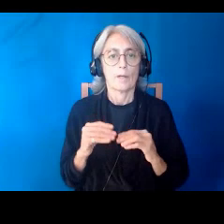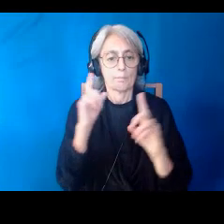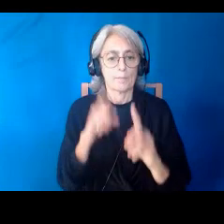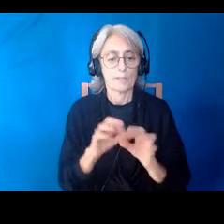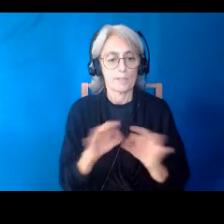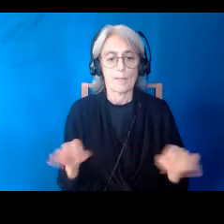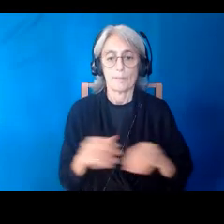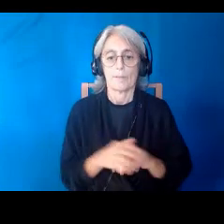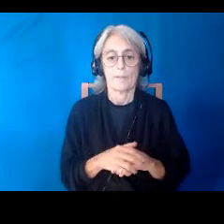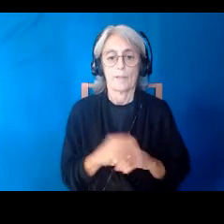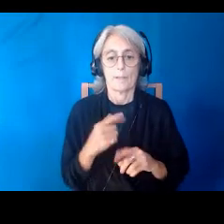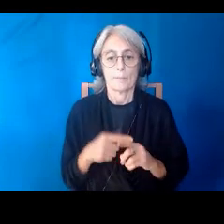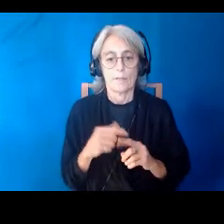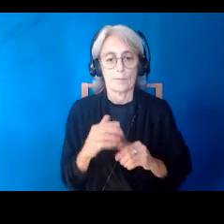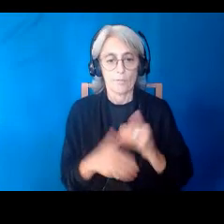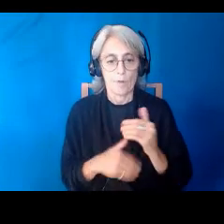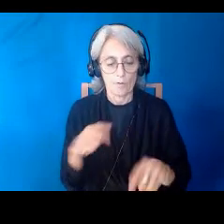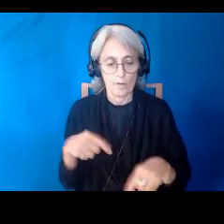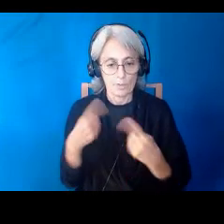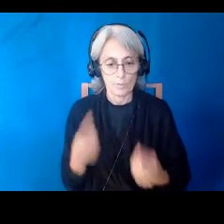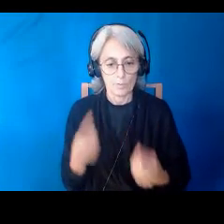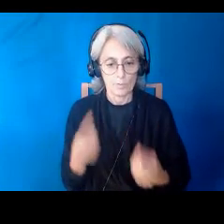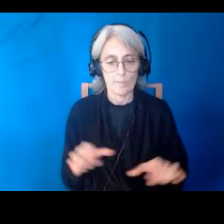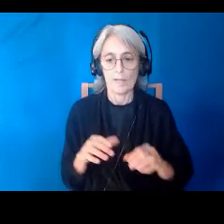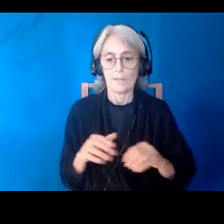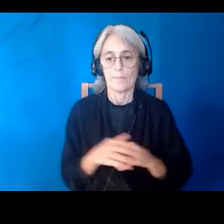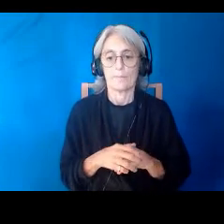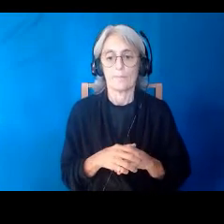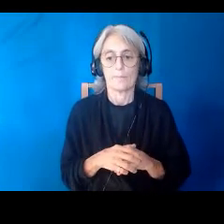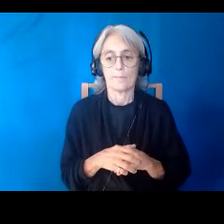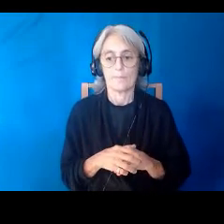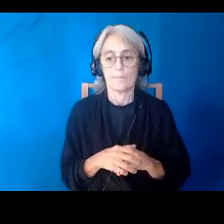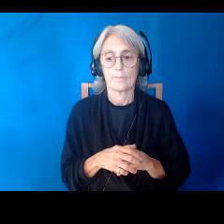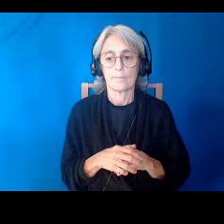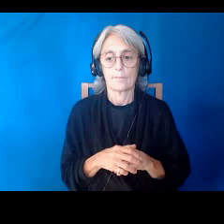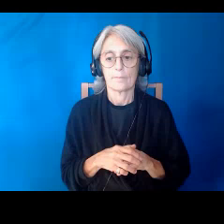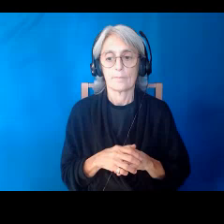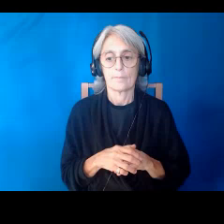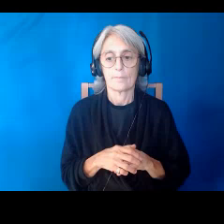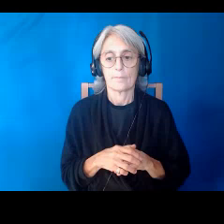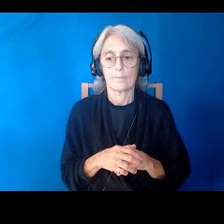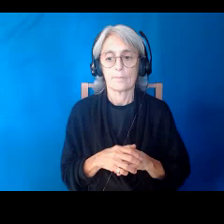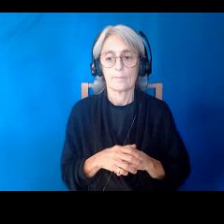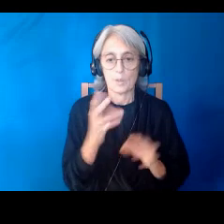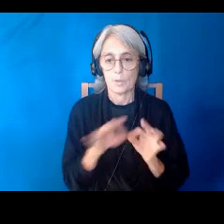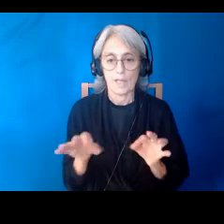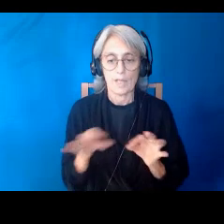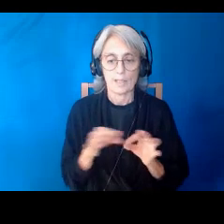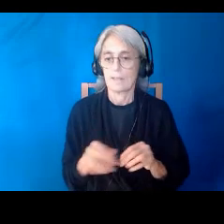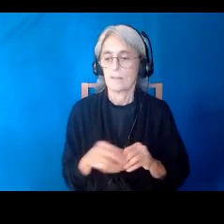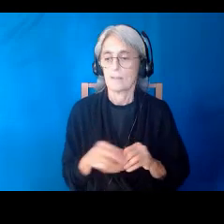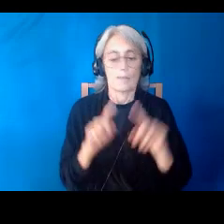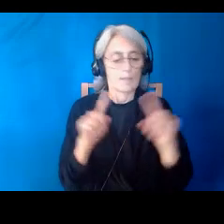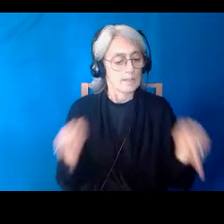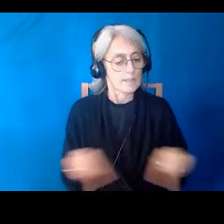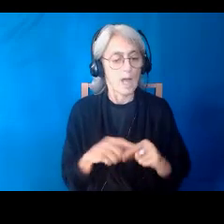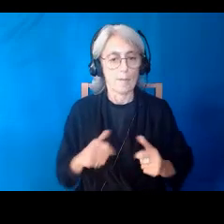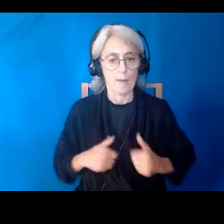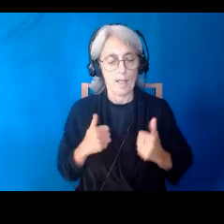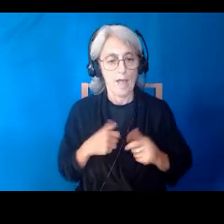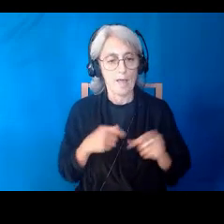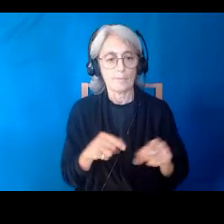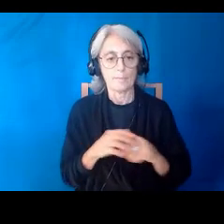with the progress we have made. This is not your average 2-sentence declaration. It is a living document, one that